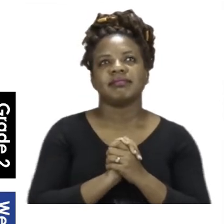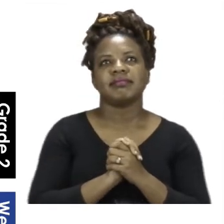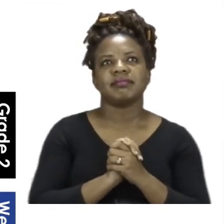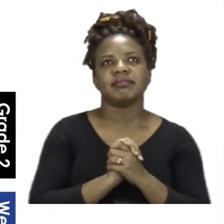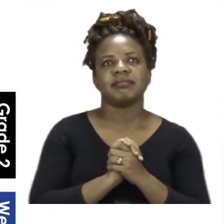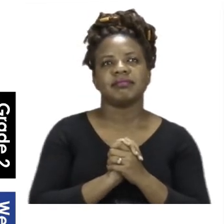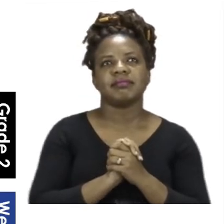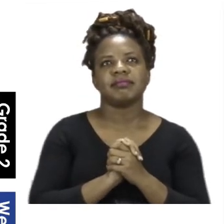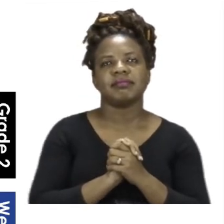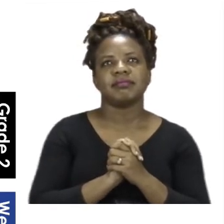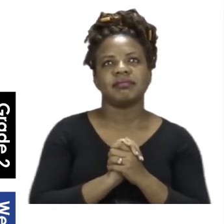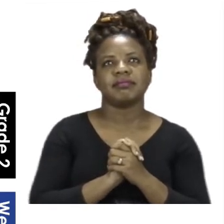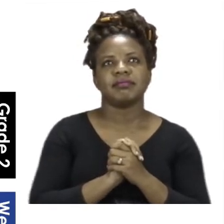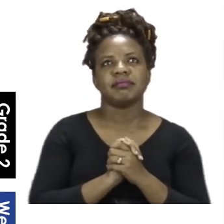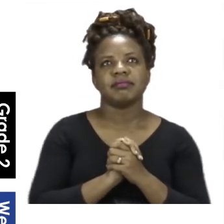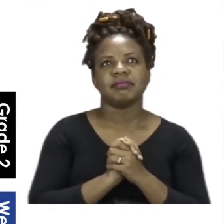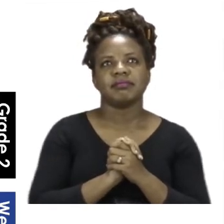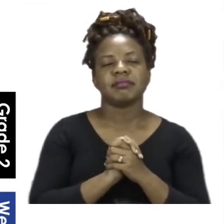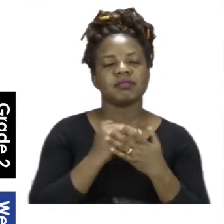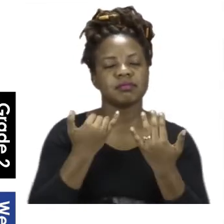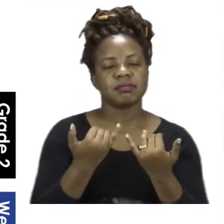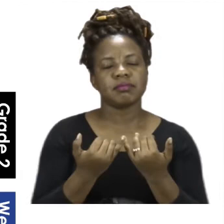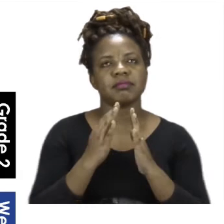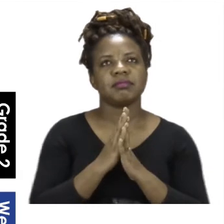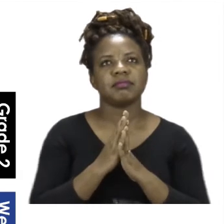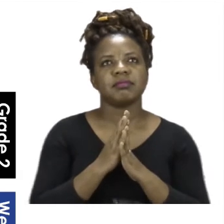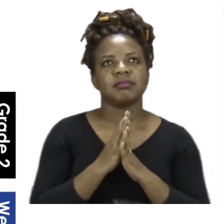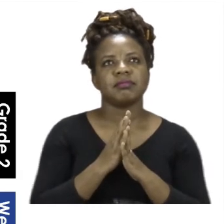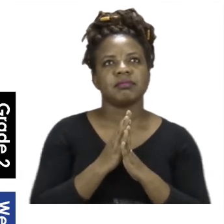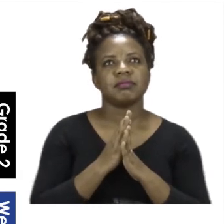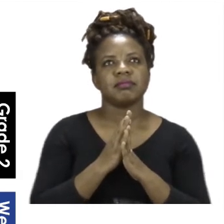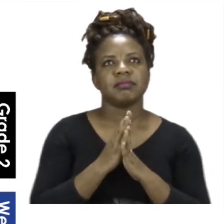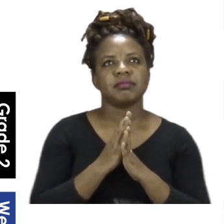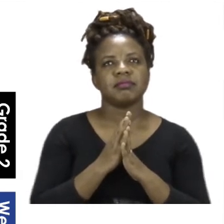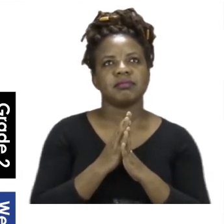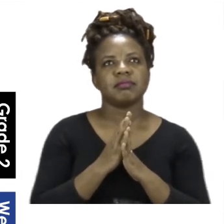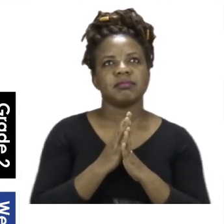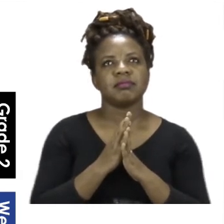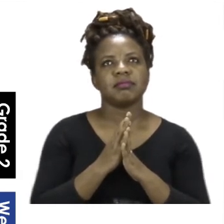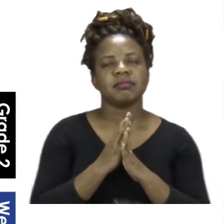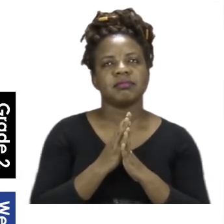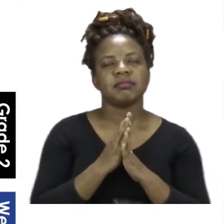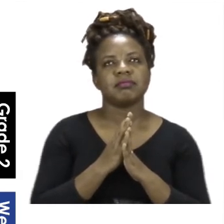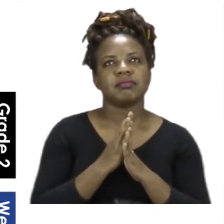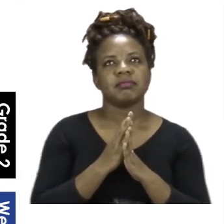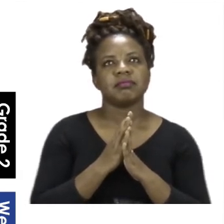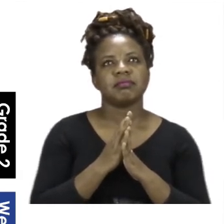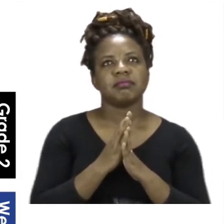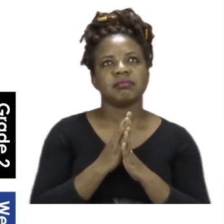bridge. So we are going to be also using a bubble to help us with the